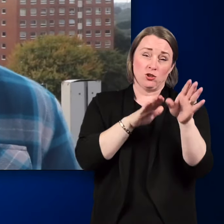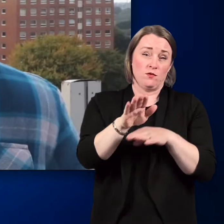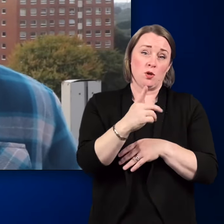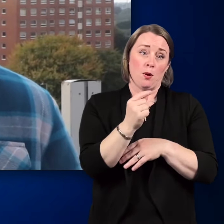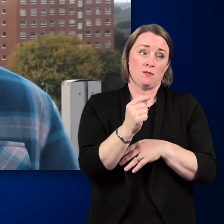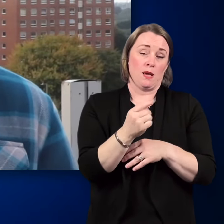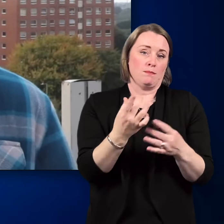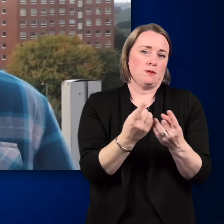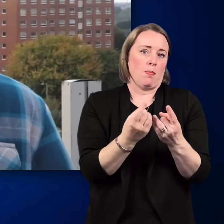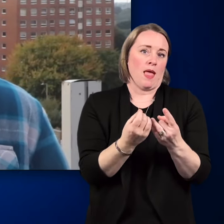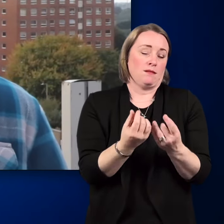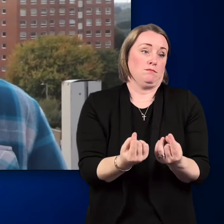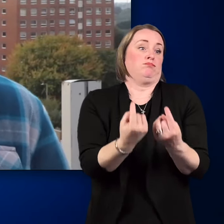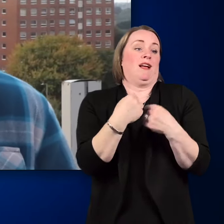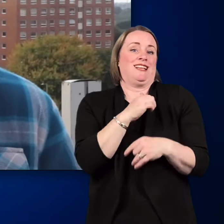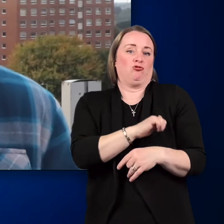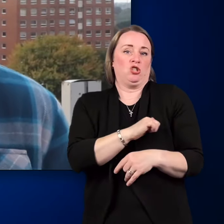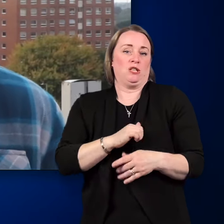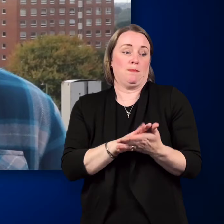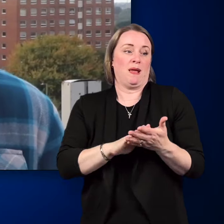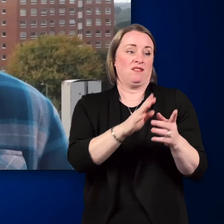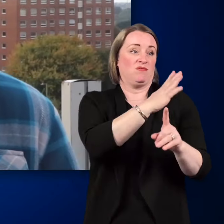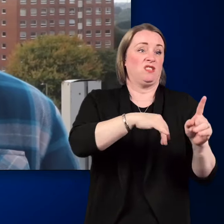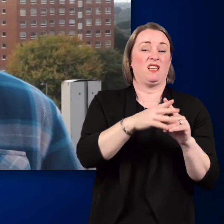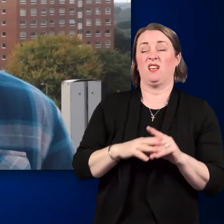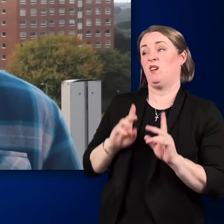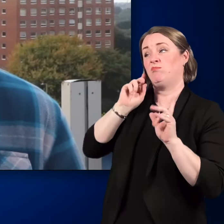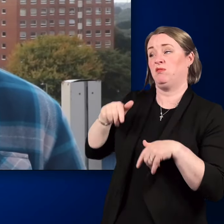in society if it became difficult for us.